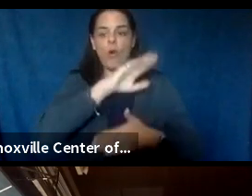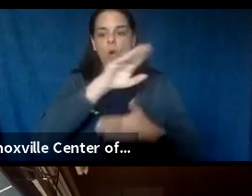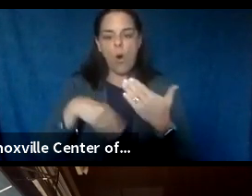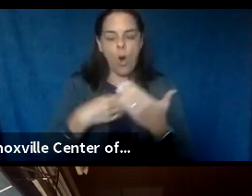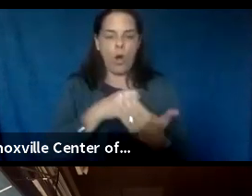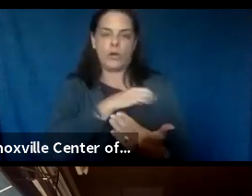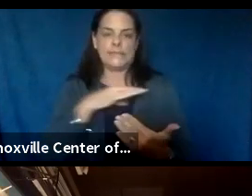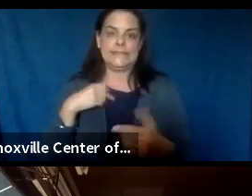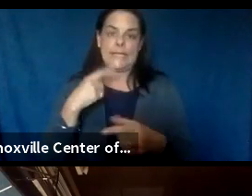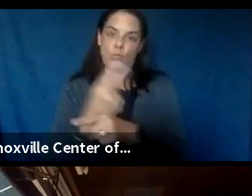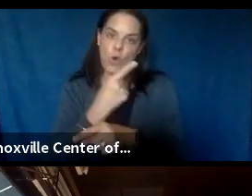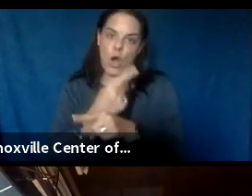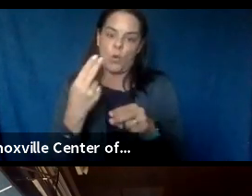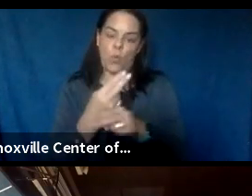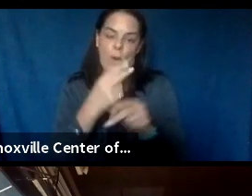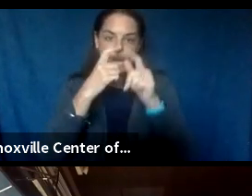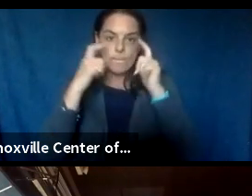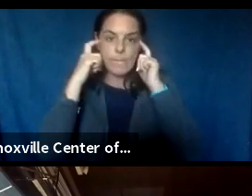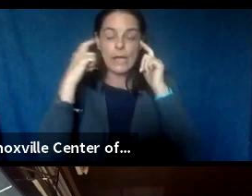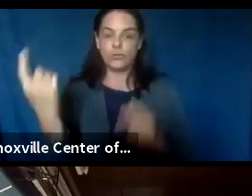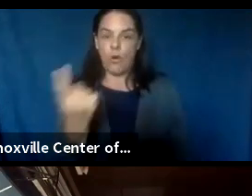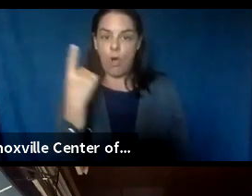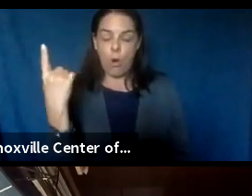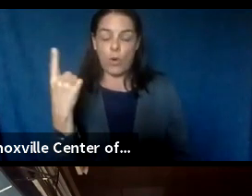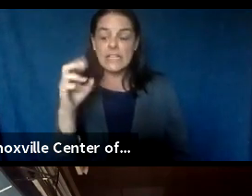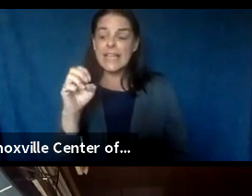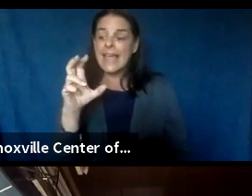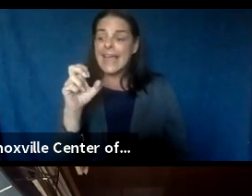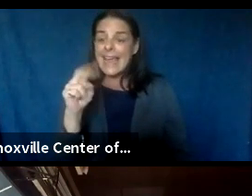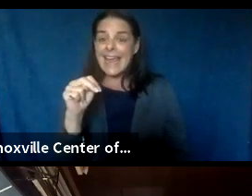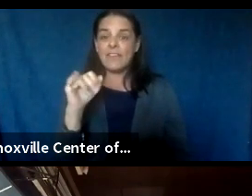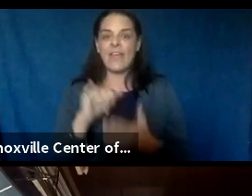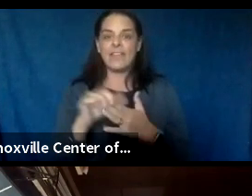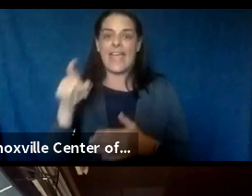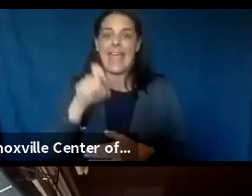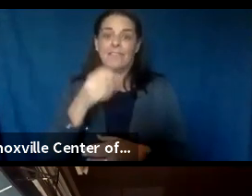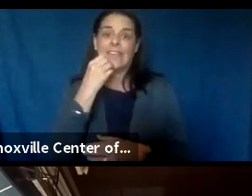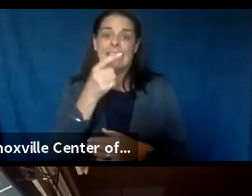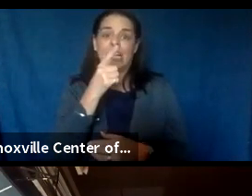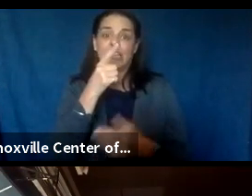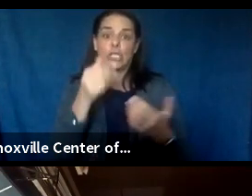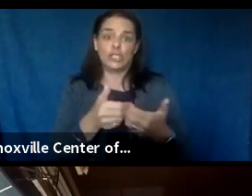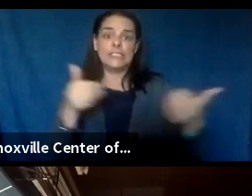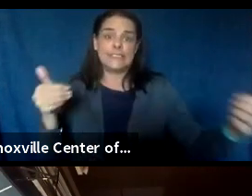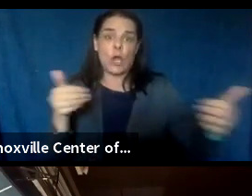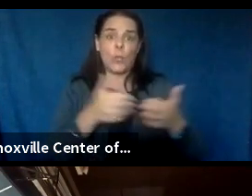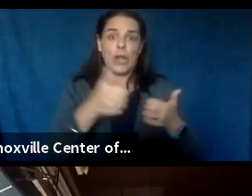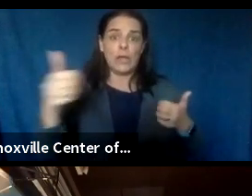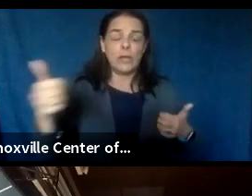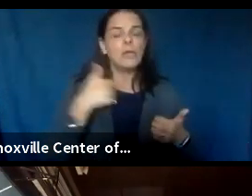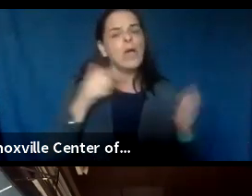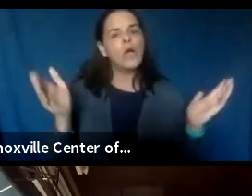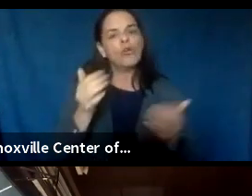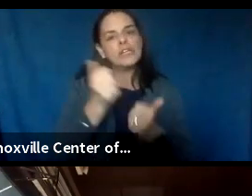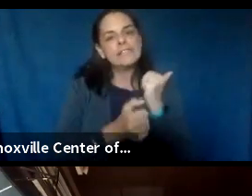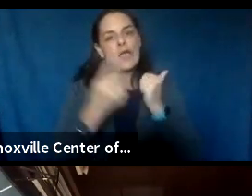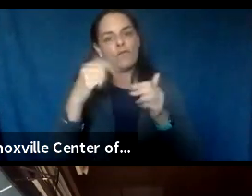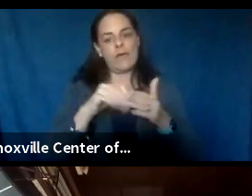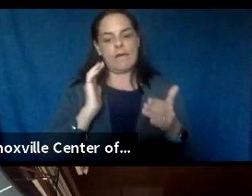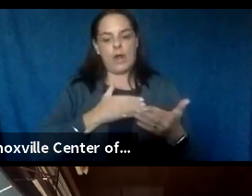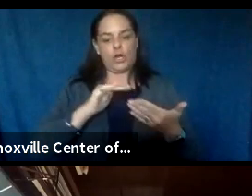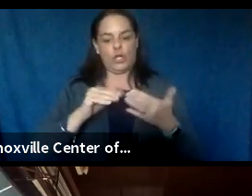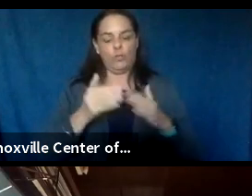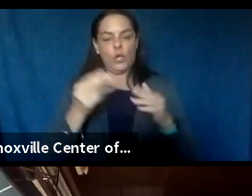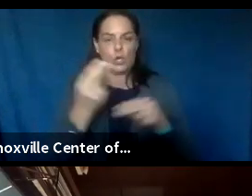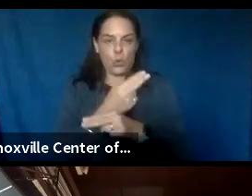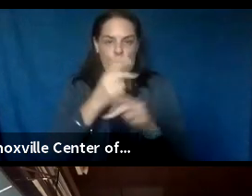properly wear a mask at all times, even to the point of eating their lunches separately. I encourage everyone in our community to wear a